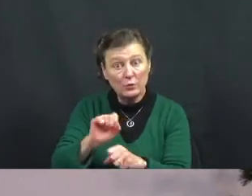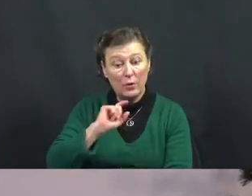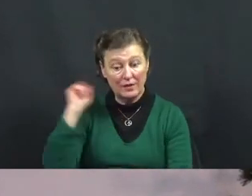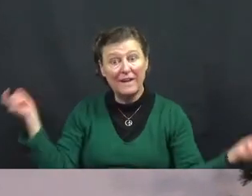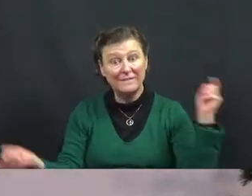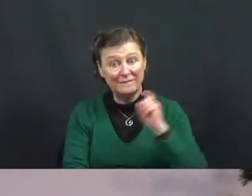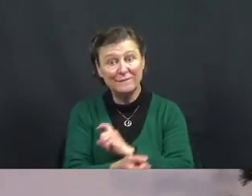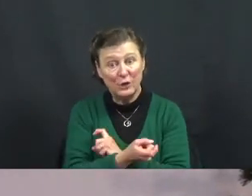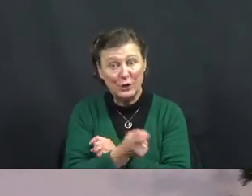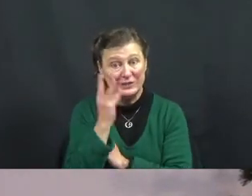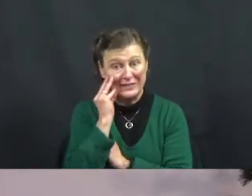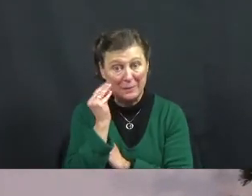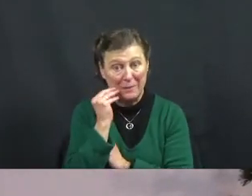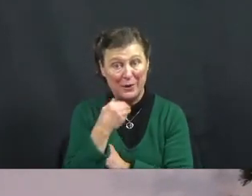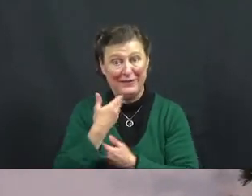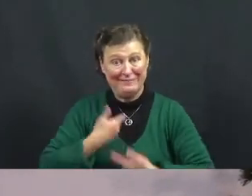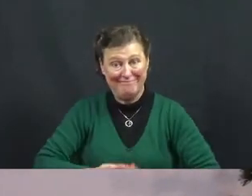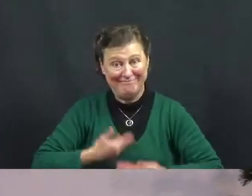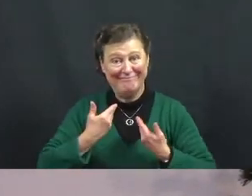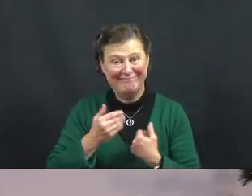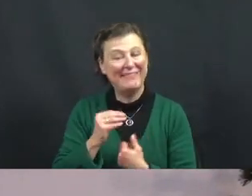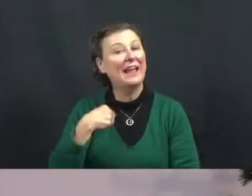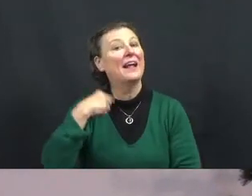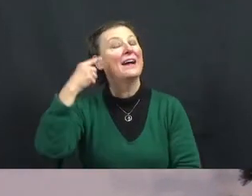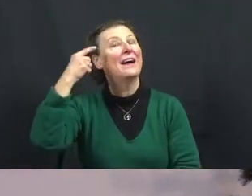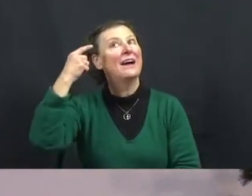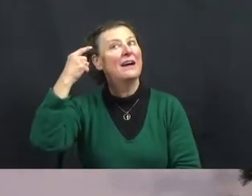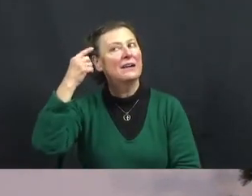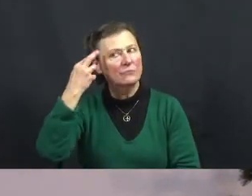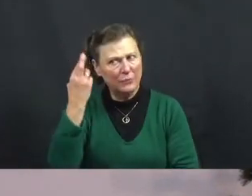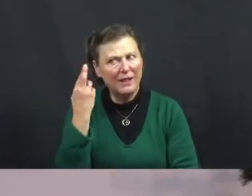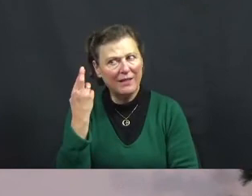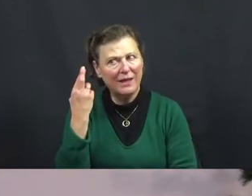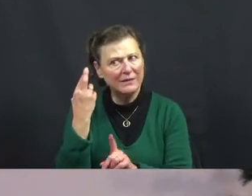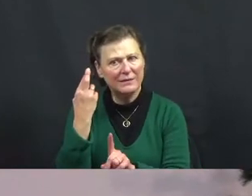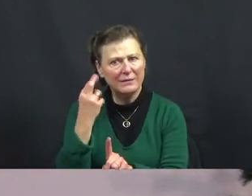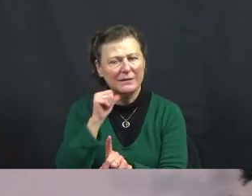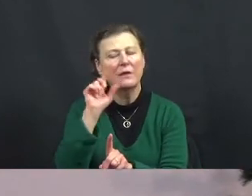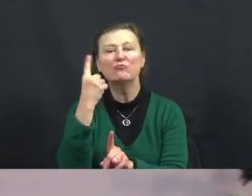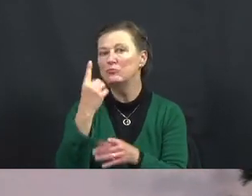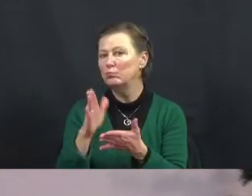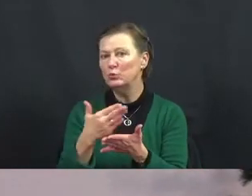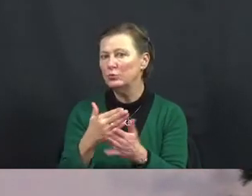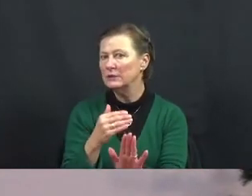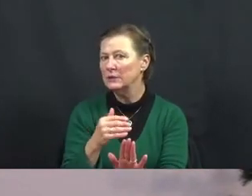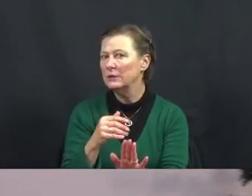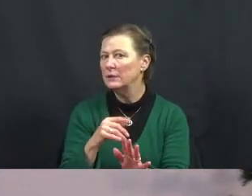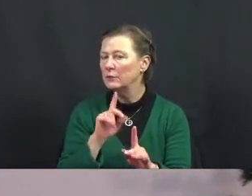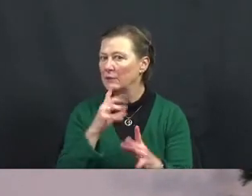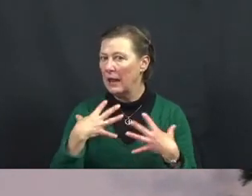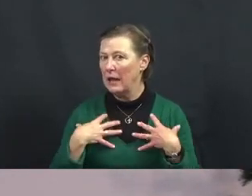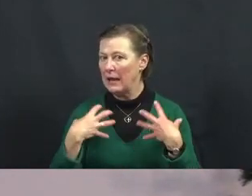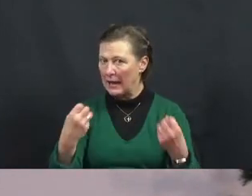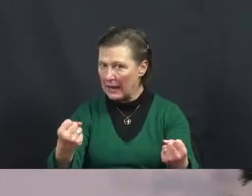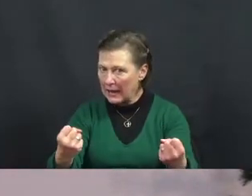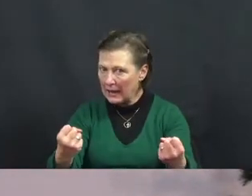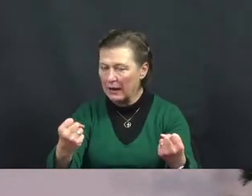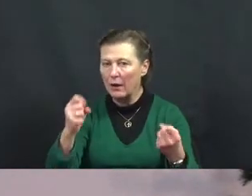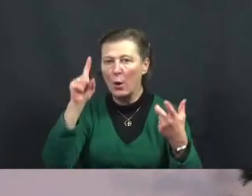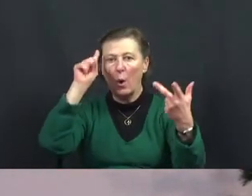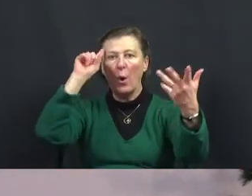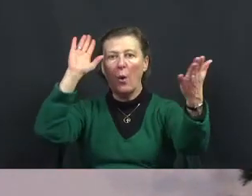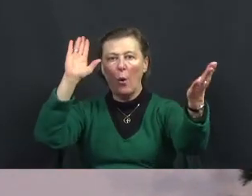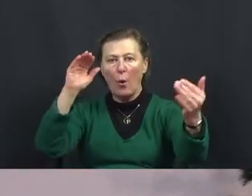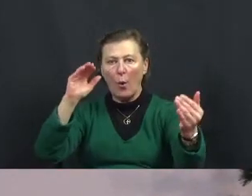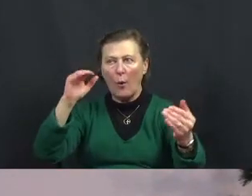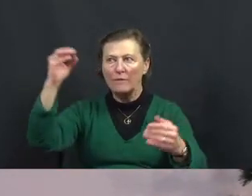conversion experience. And I realized this was not just music, it was a healing, hopeful